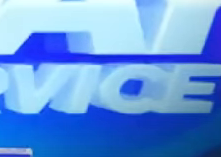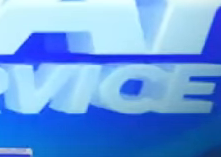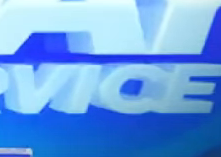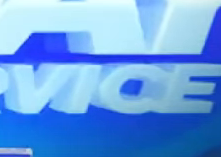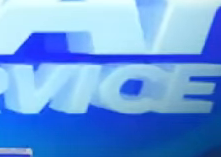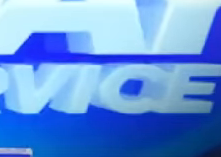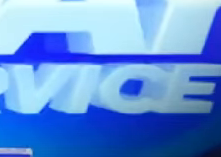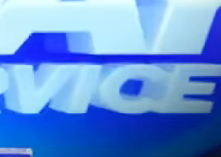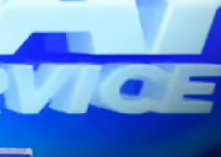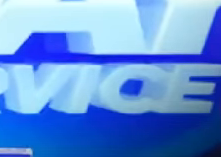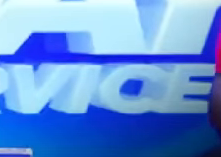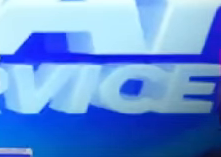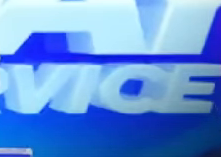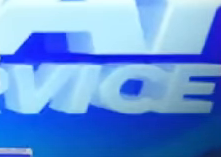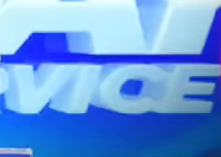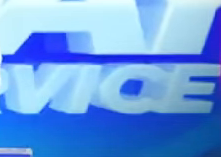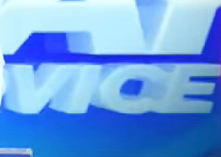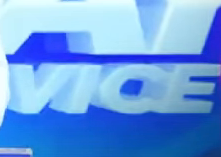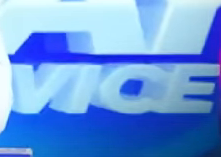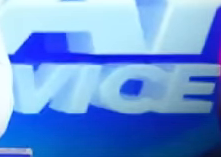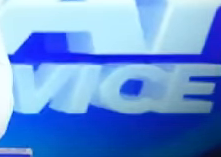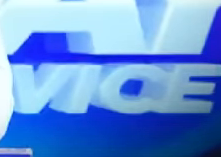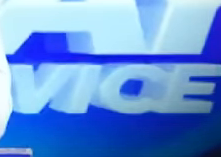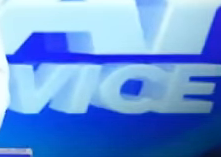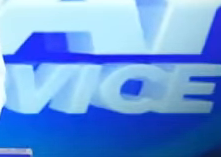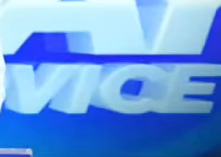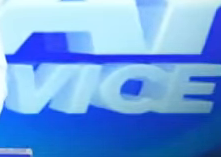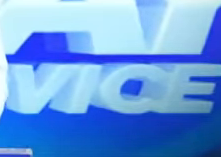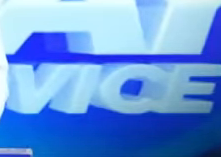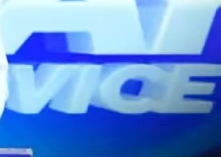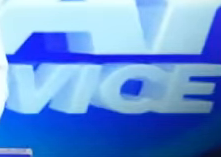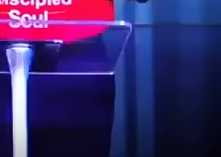sɛ me ma Israelfo nkɔ no, na onyame ne hyɛ kyerɛ. Now verse